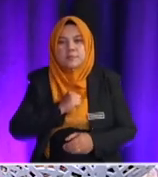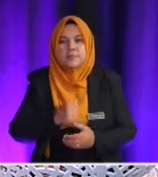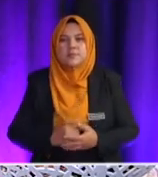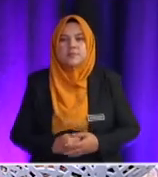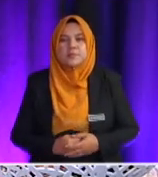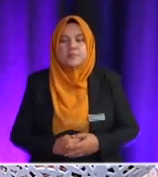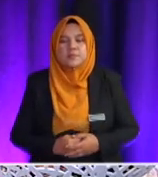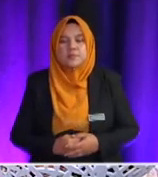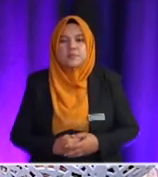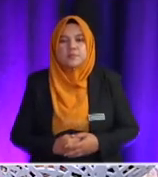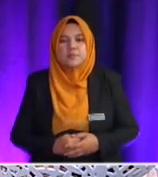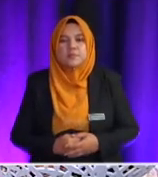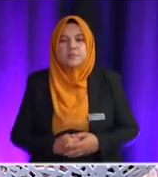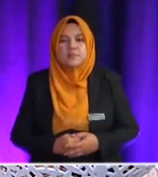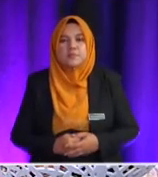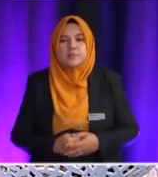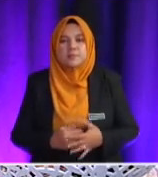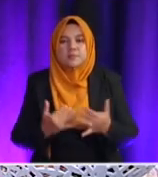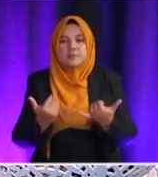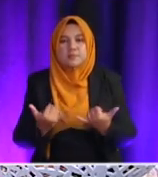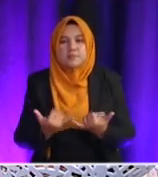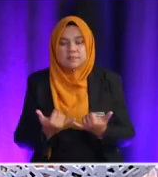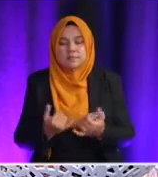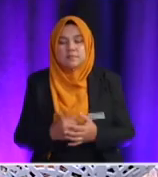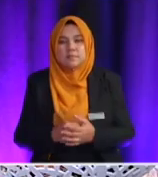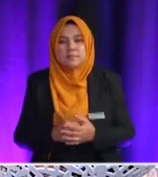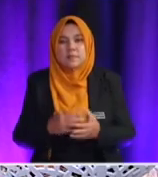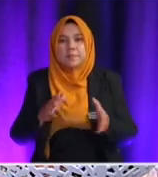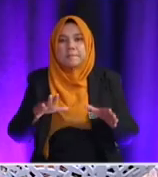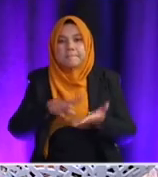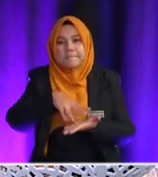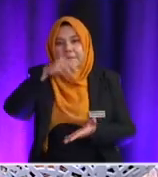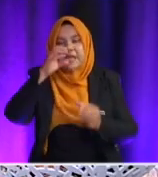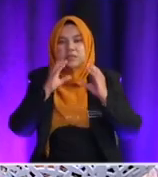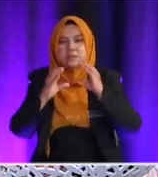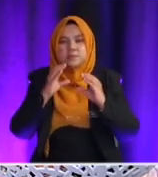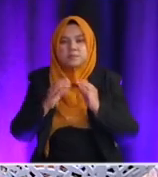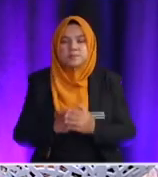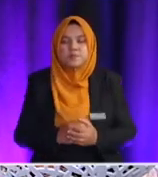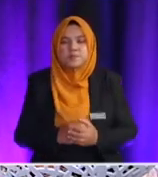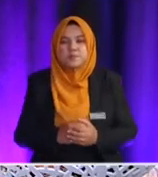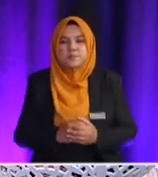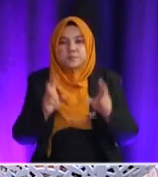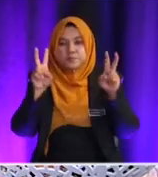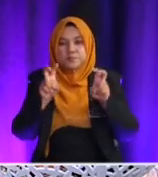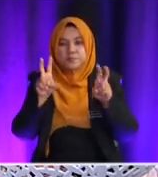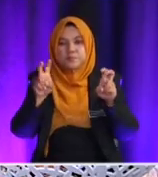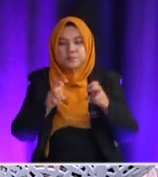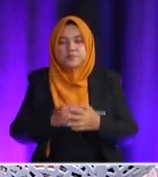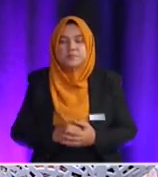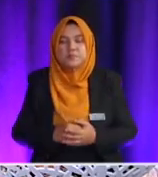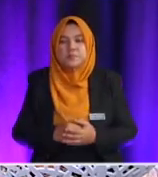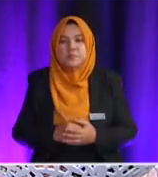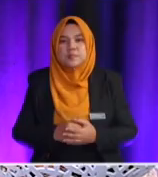So in general, we're learning about speaking for today. So our topic for this segment is